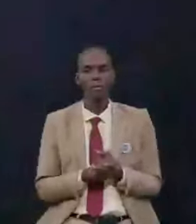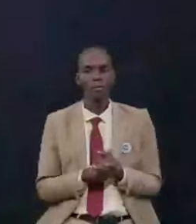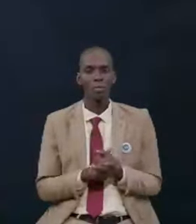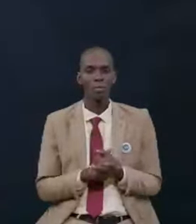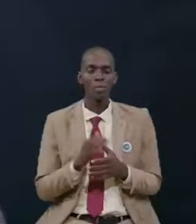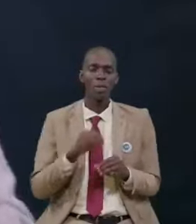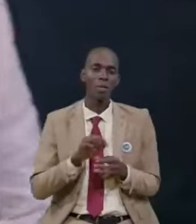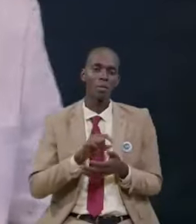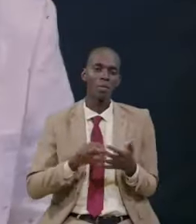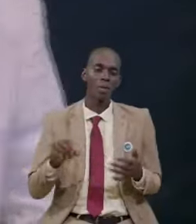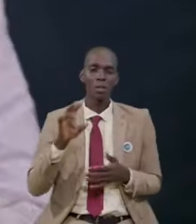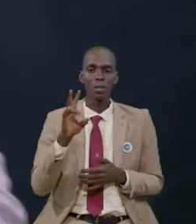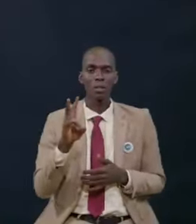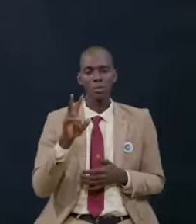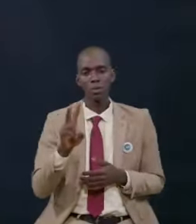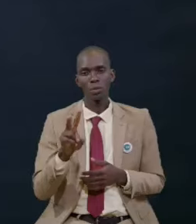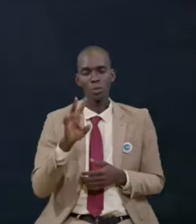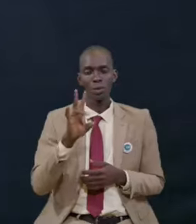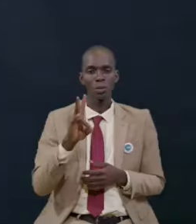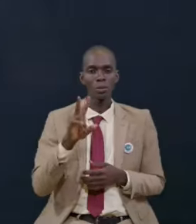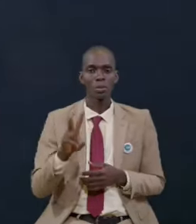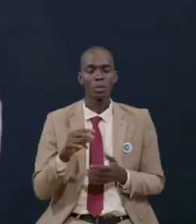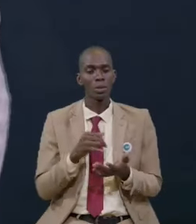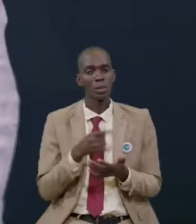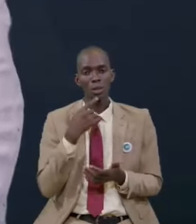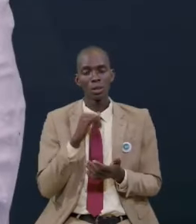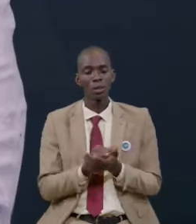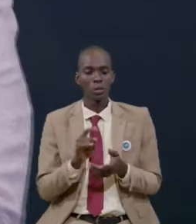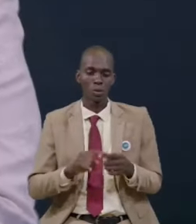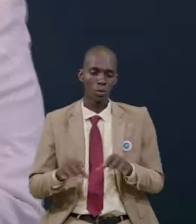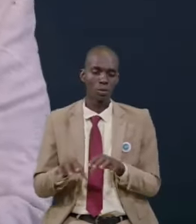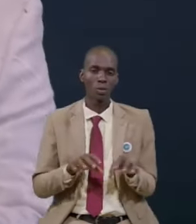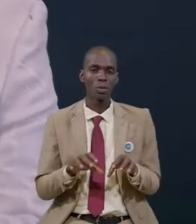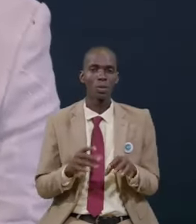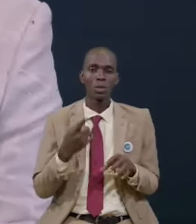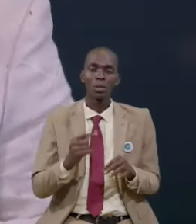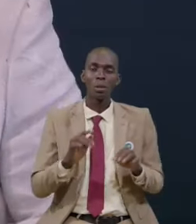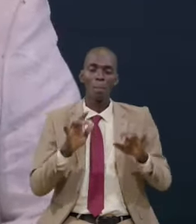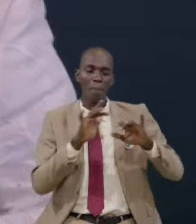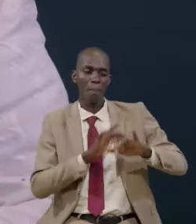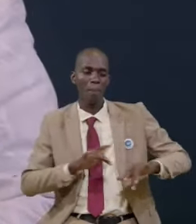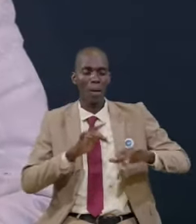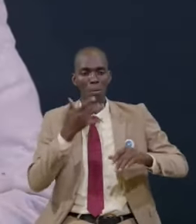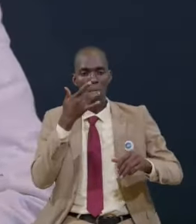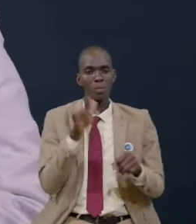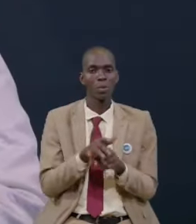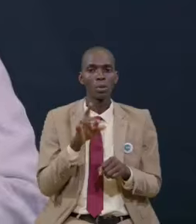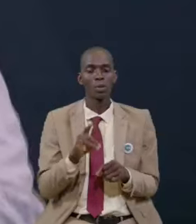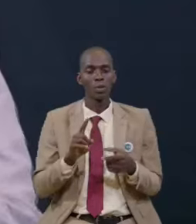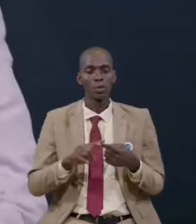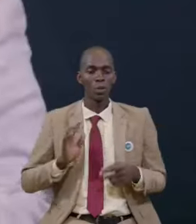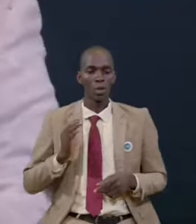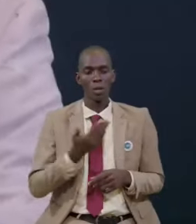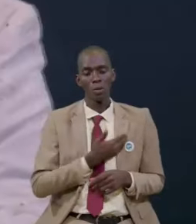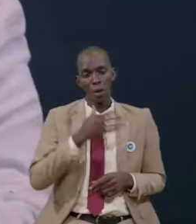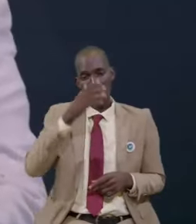verse 72, it says to perform the mercy promised to our fathers